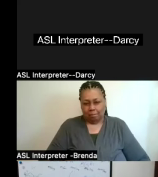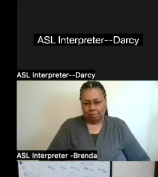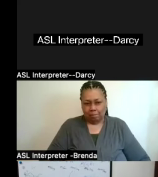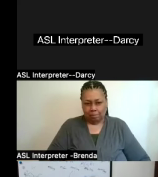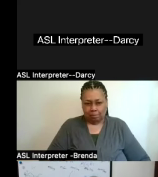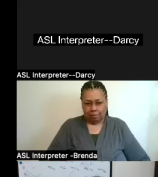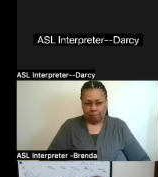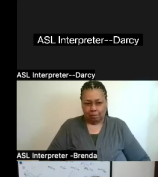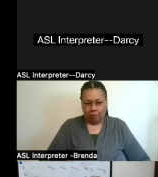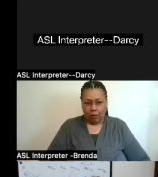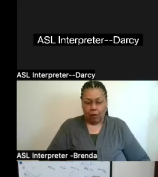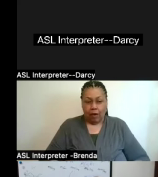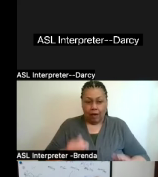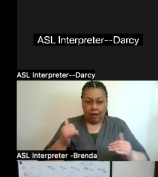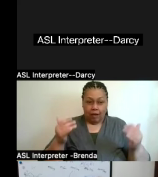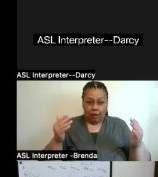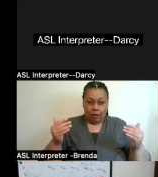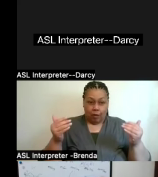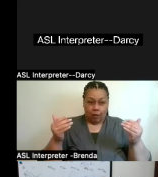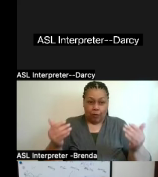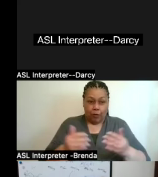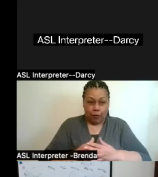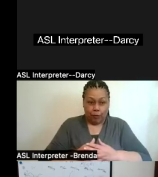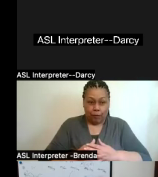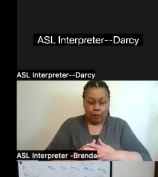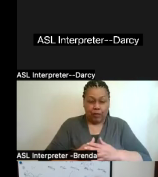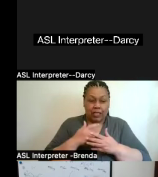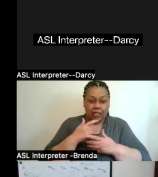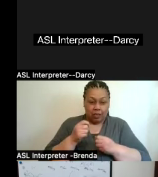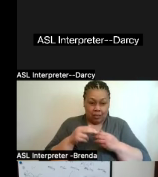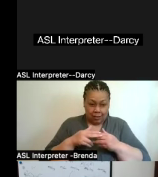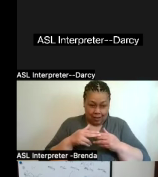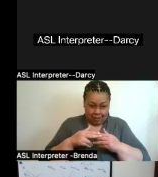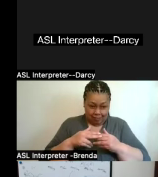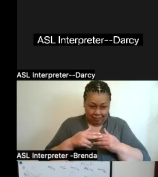have you move on to this very interesting slide and presentation.